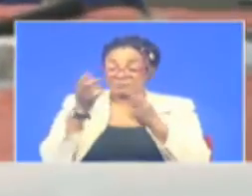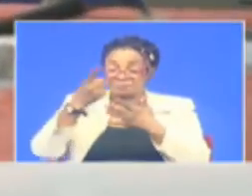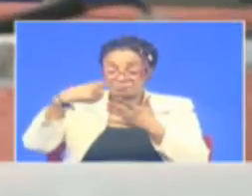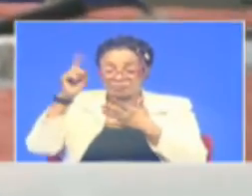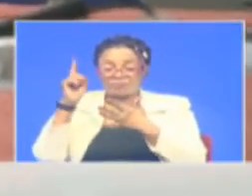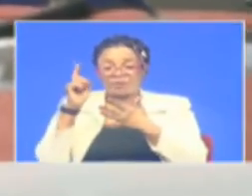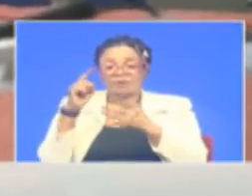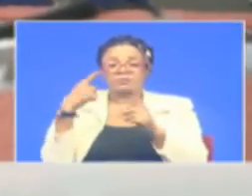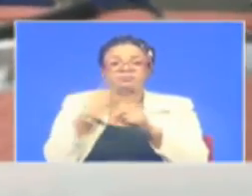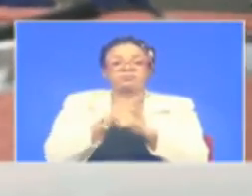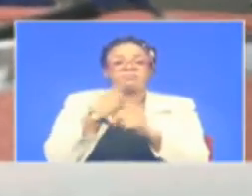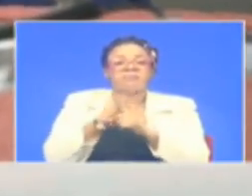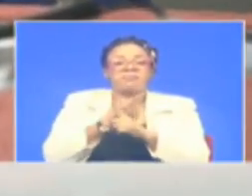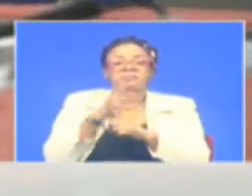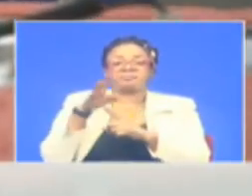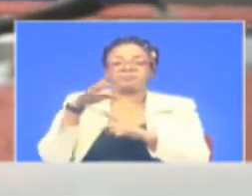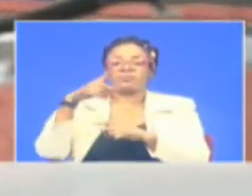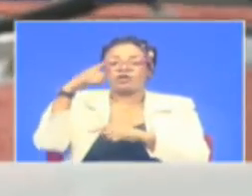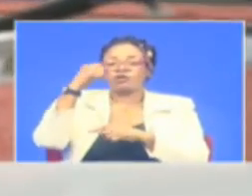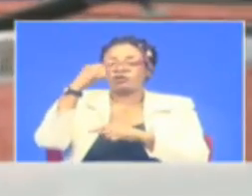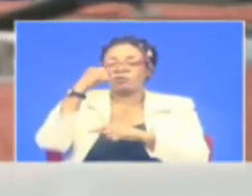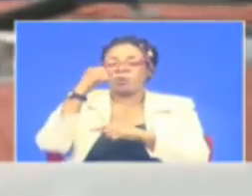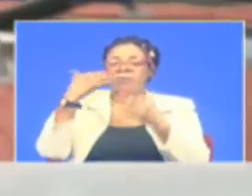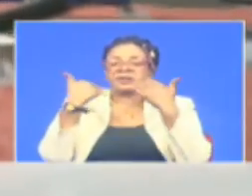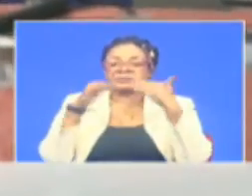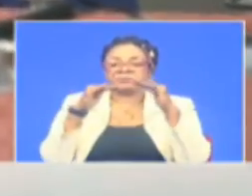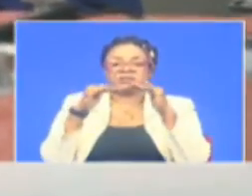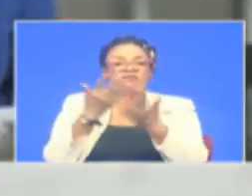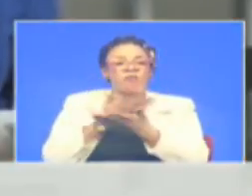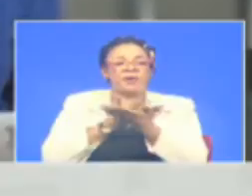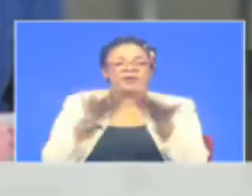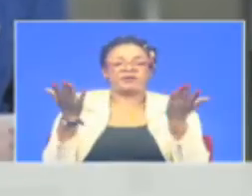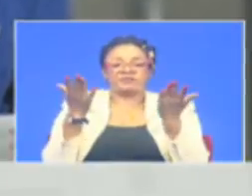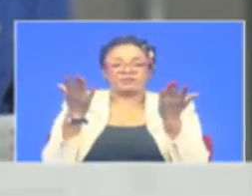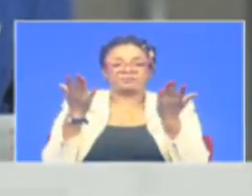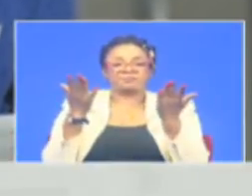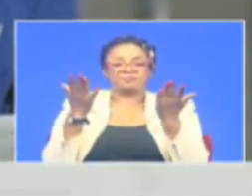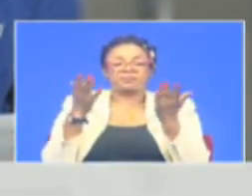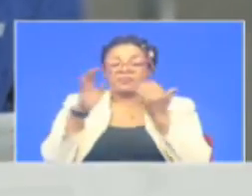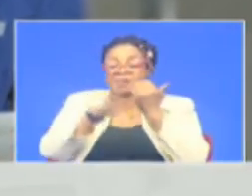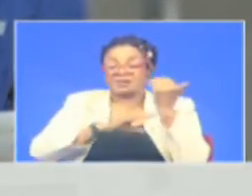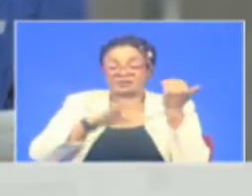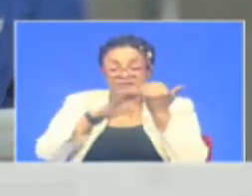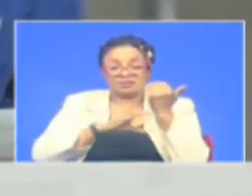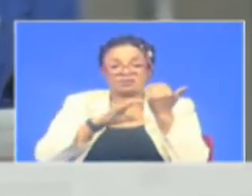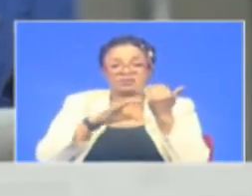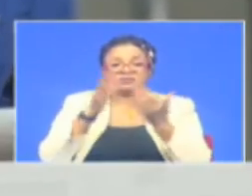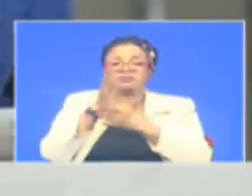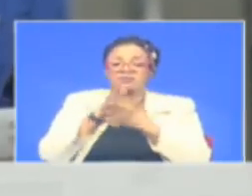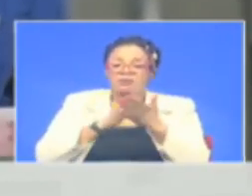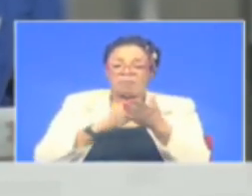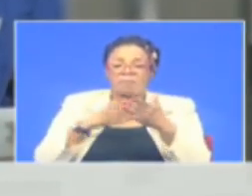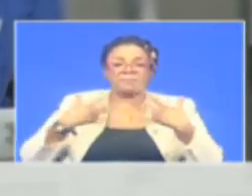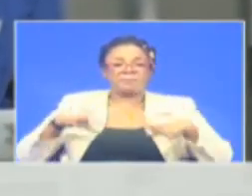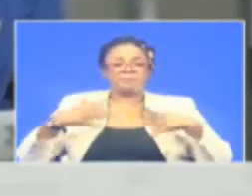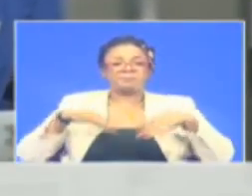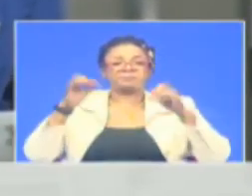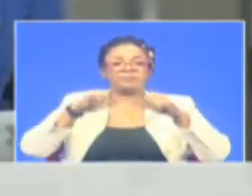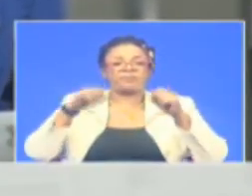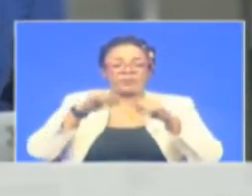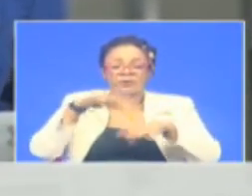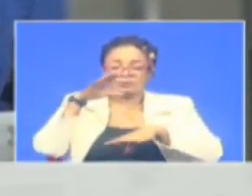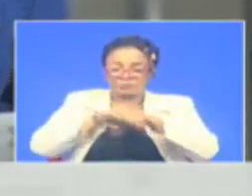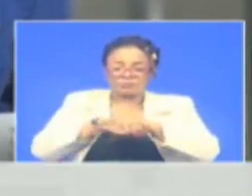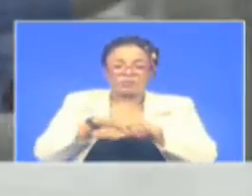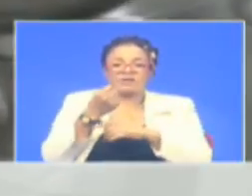of doses will be limited for every country. And some people may receive that vaccine